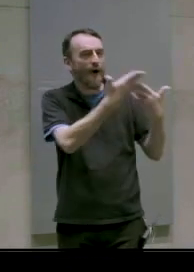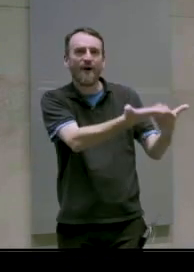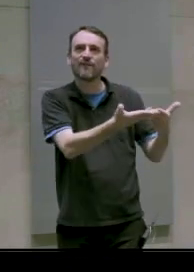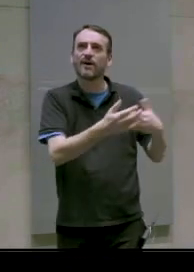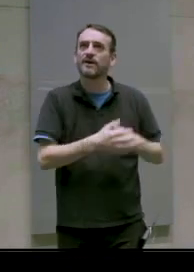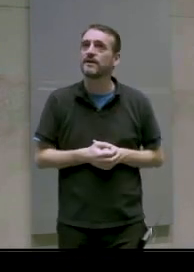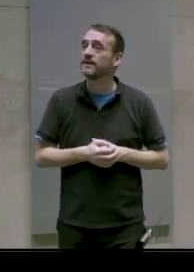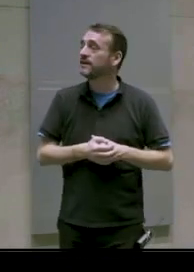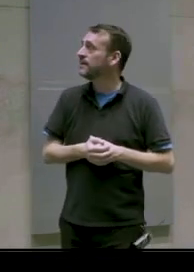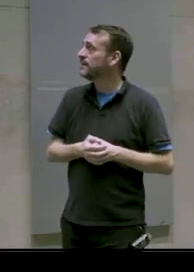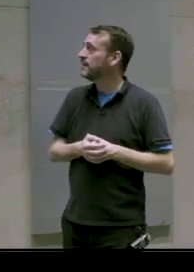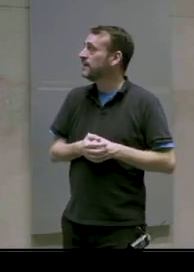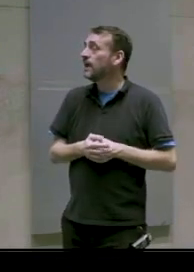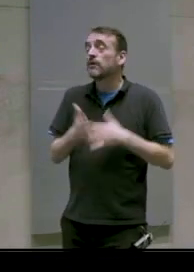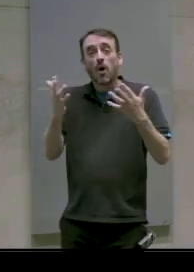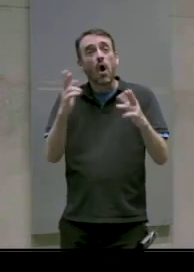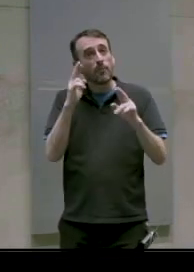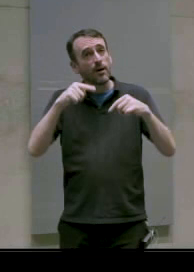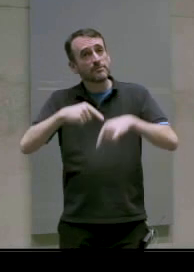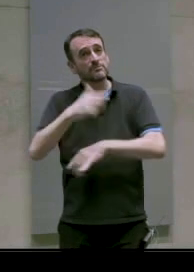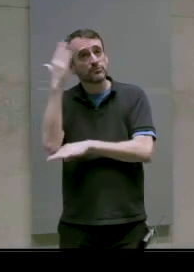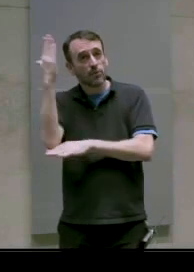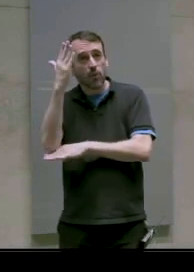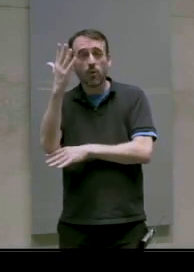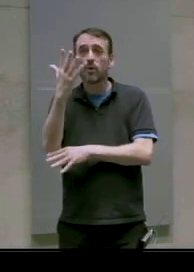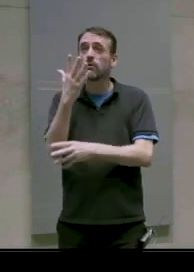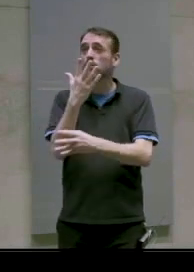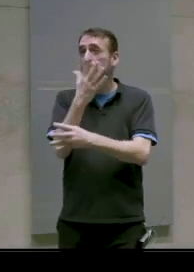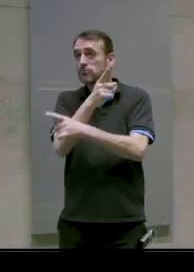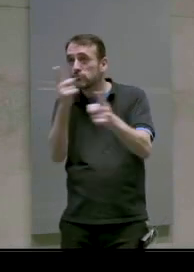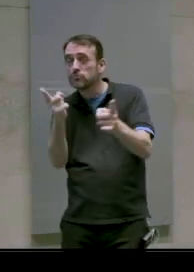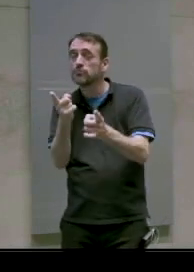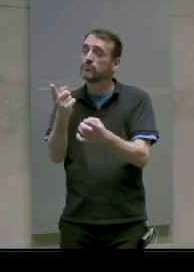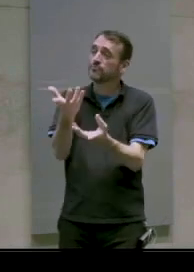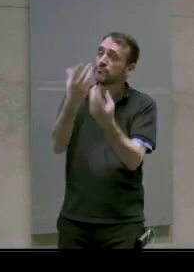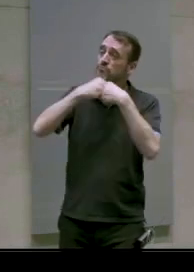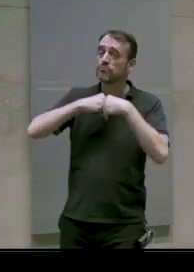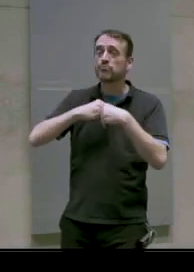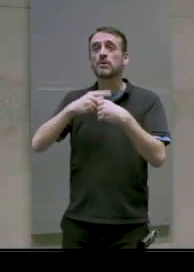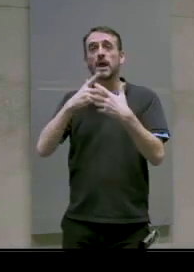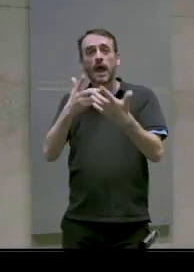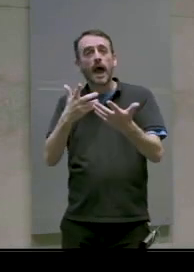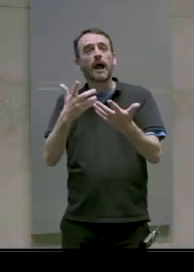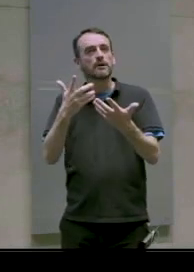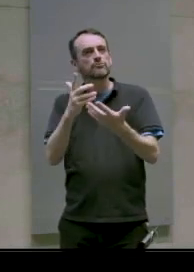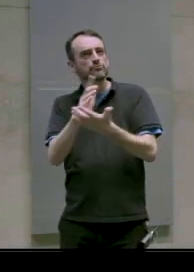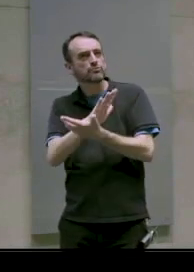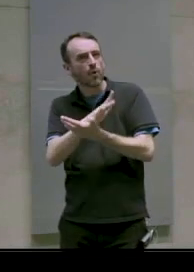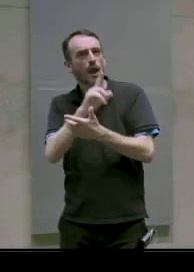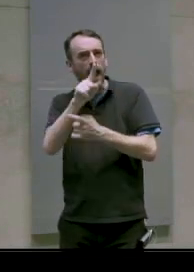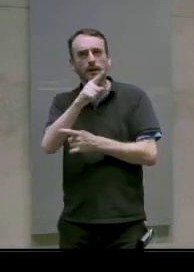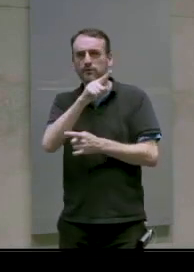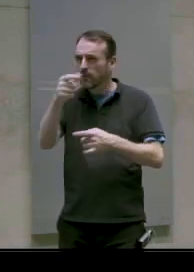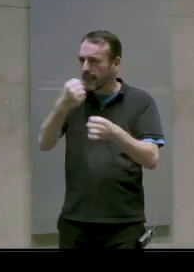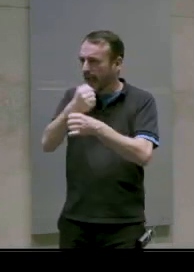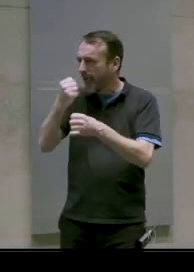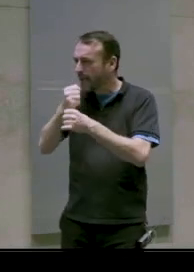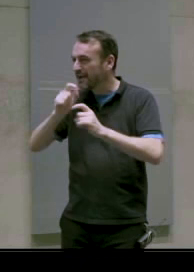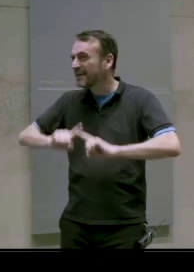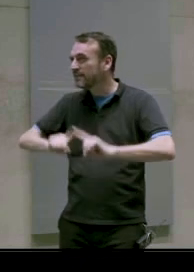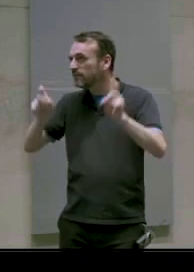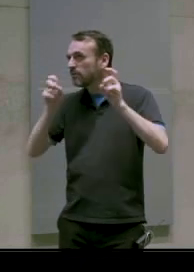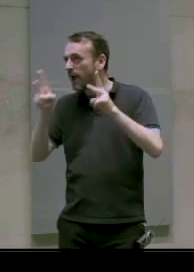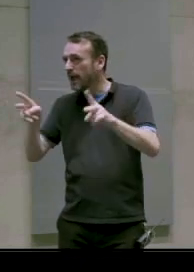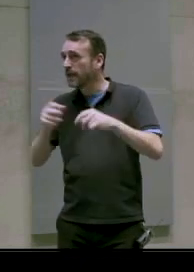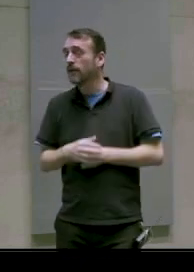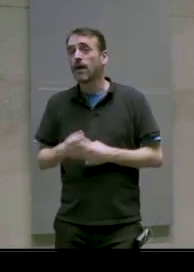this talk was a little bit useful to you, or that it made you think about care in games a little bit differently. Even though we are not here in person, Immo and I would